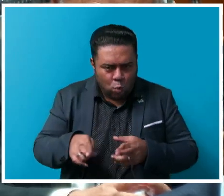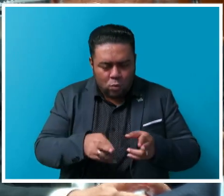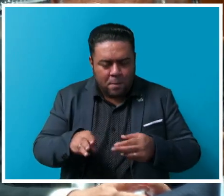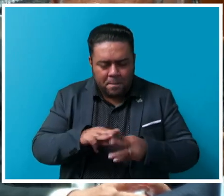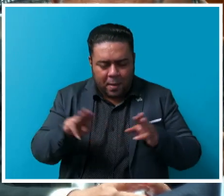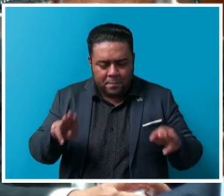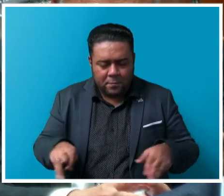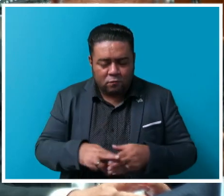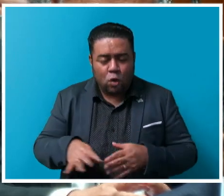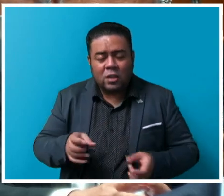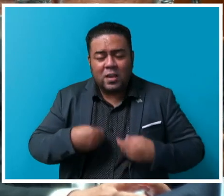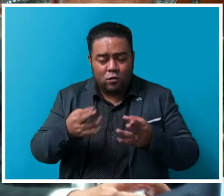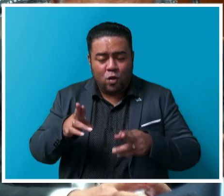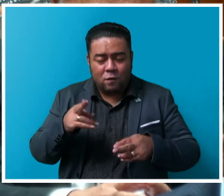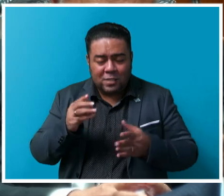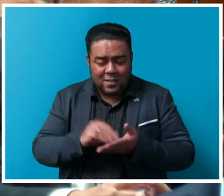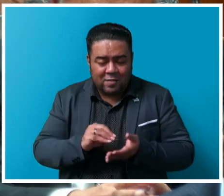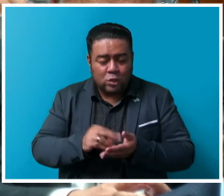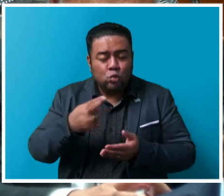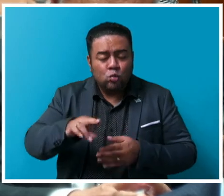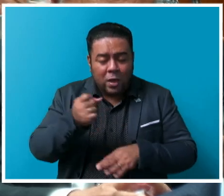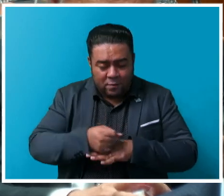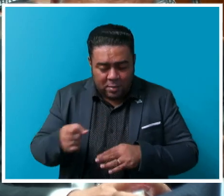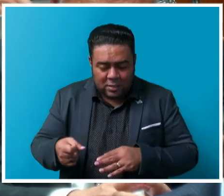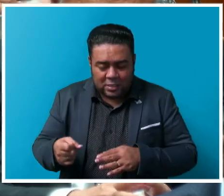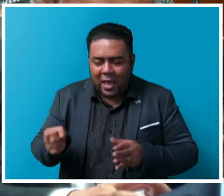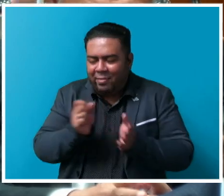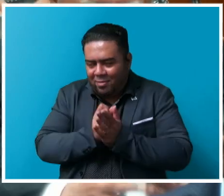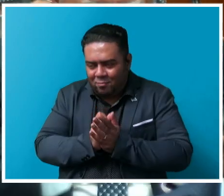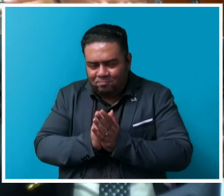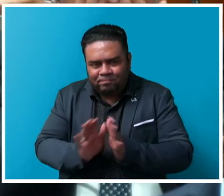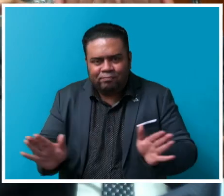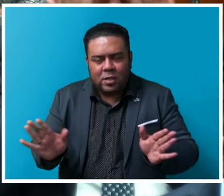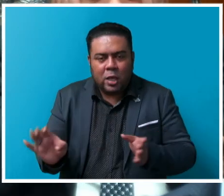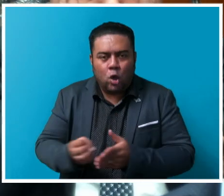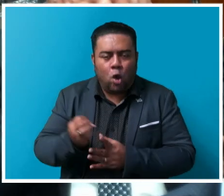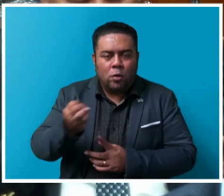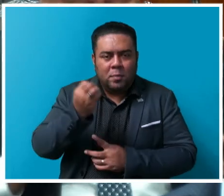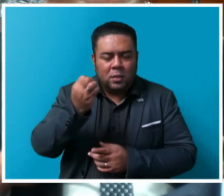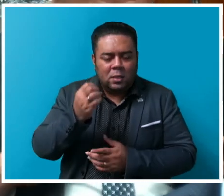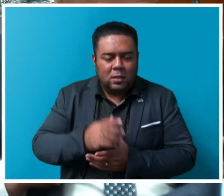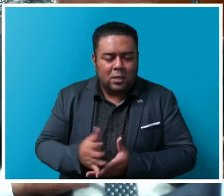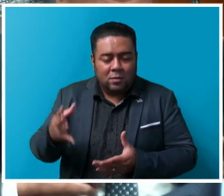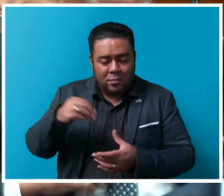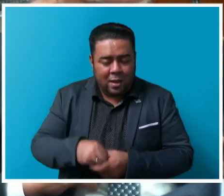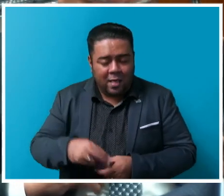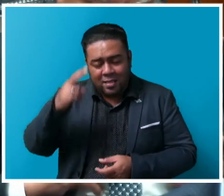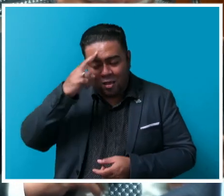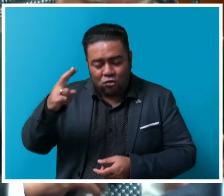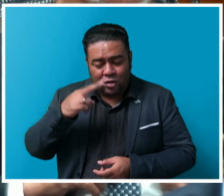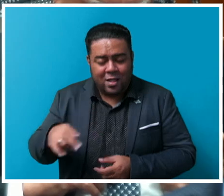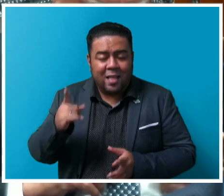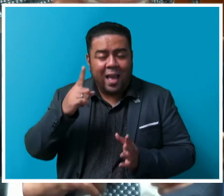services to government and the broader economy. In terms of embedded in this strategy, is a national ID